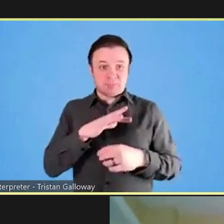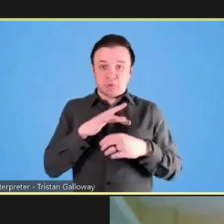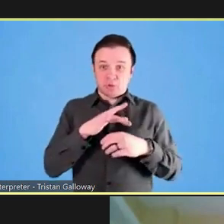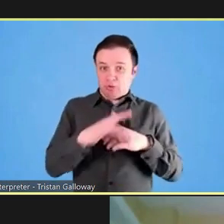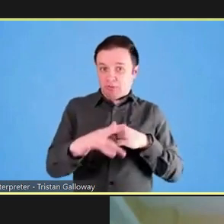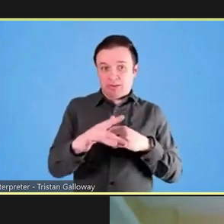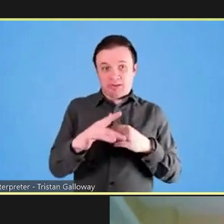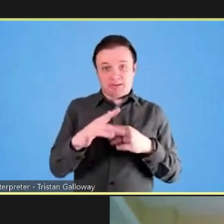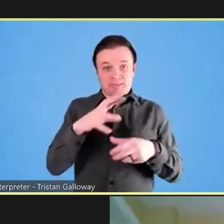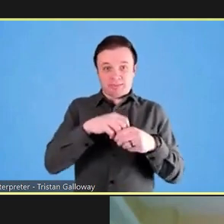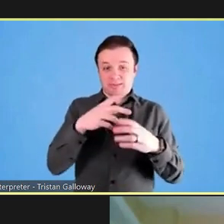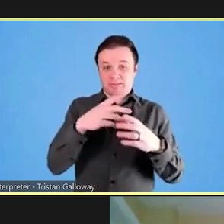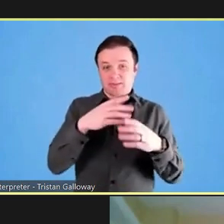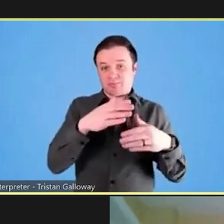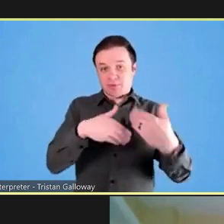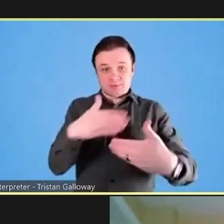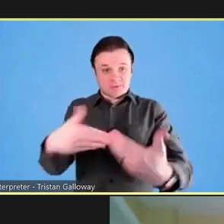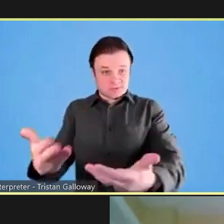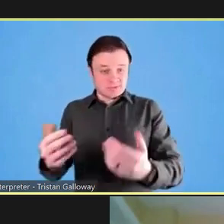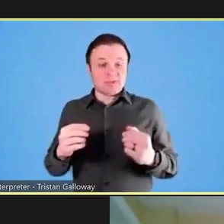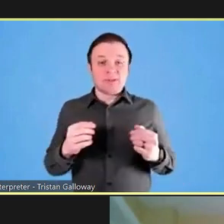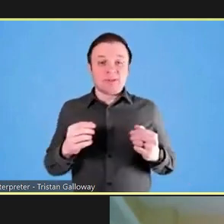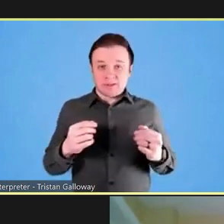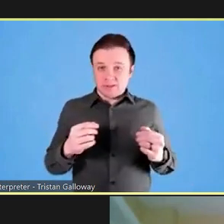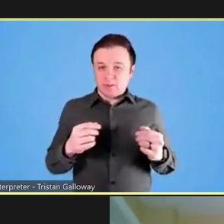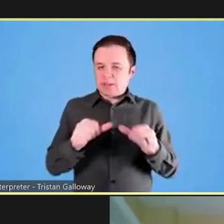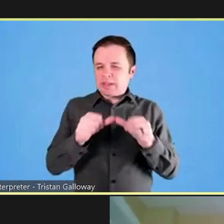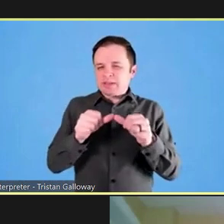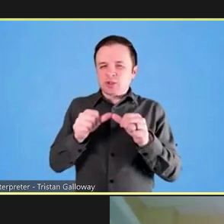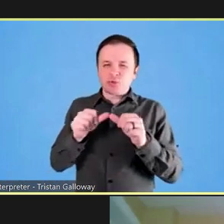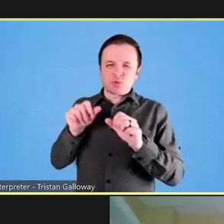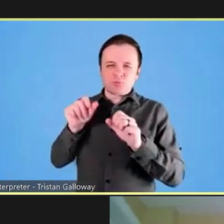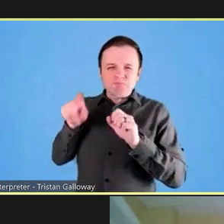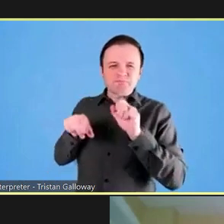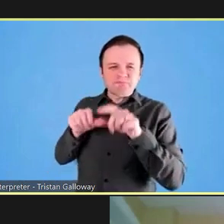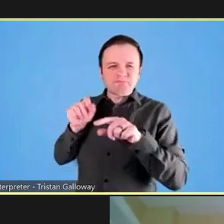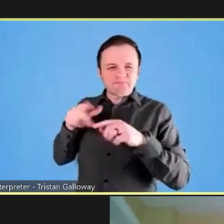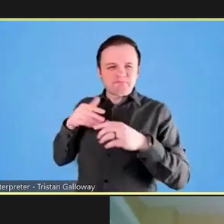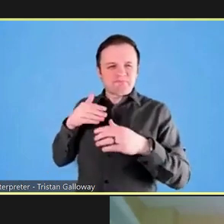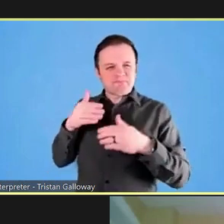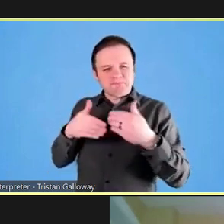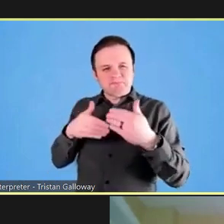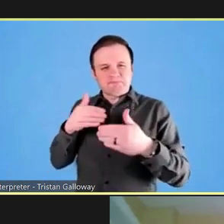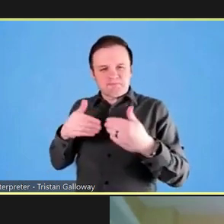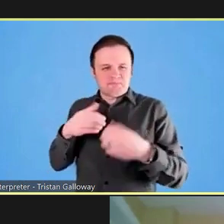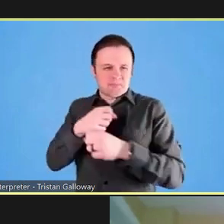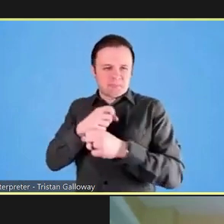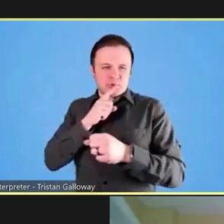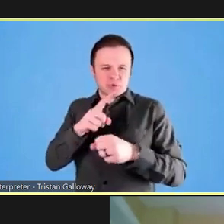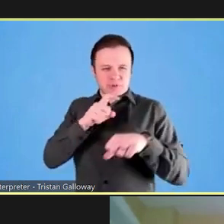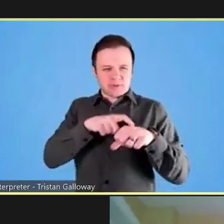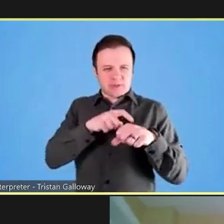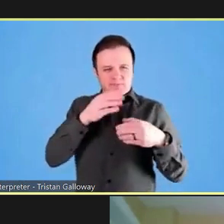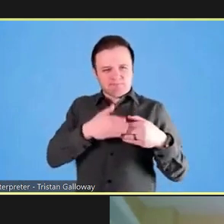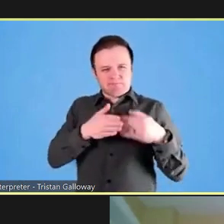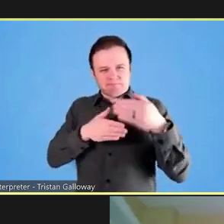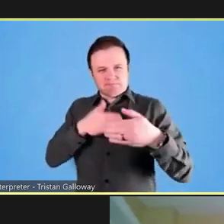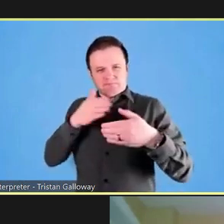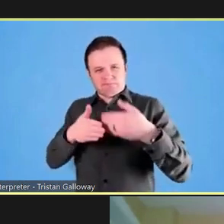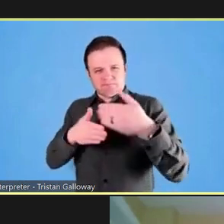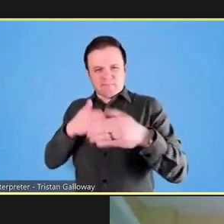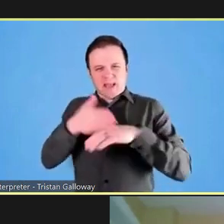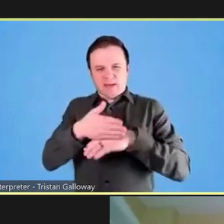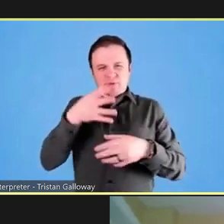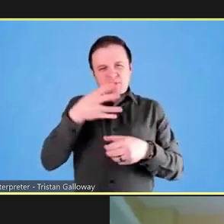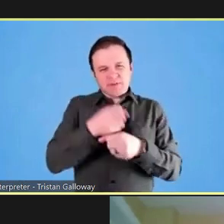on, and continue to check in with them throughout to just keeping that timeline after that summary